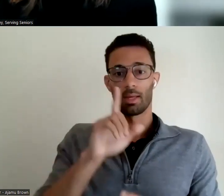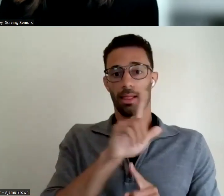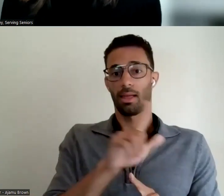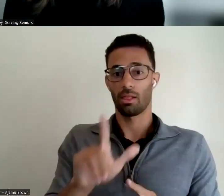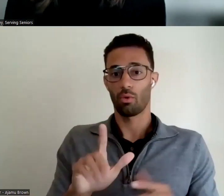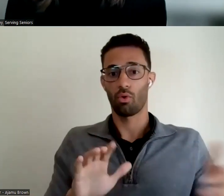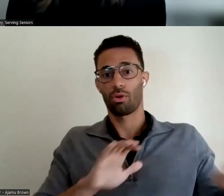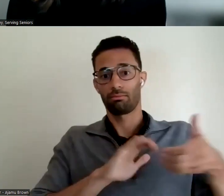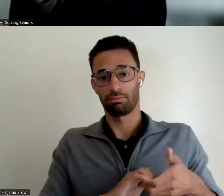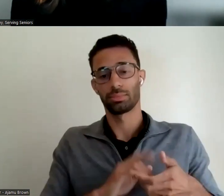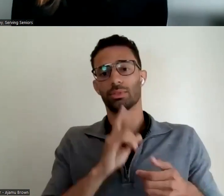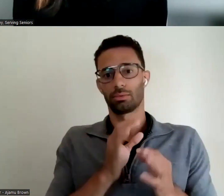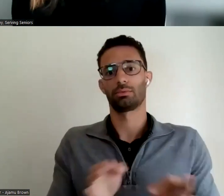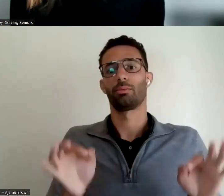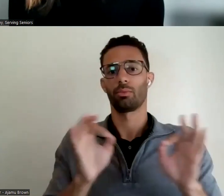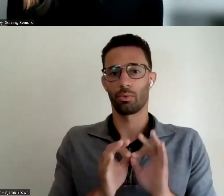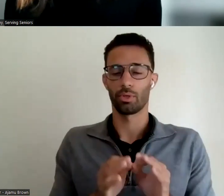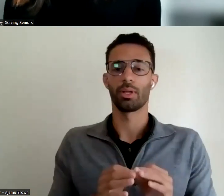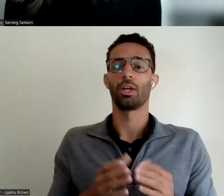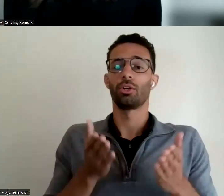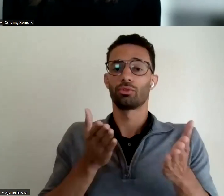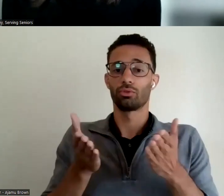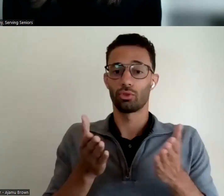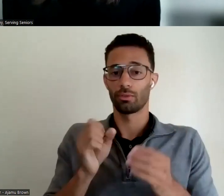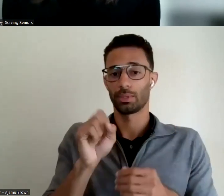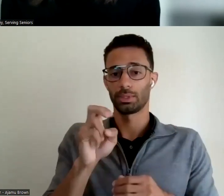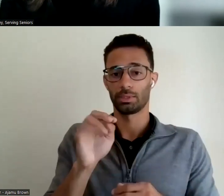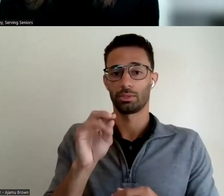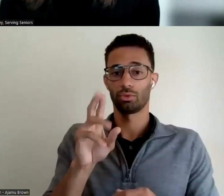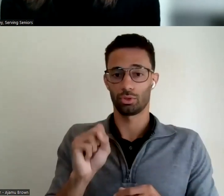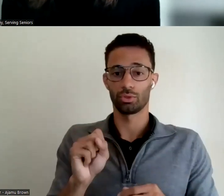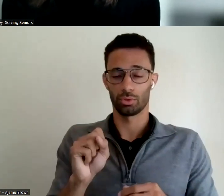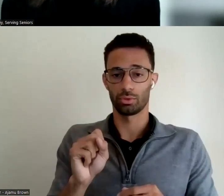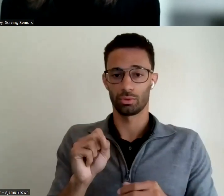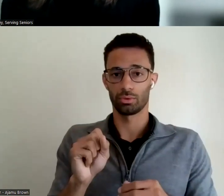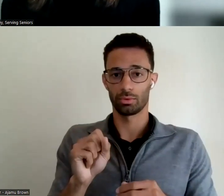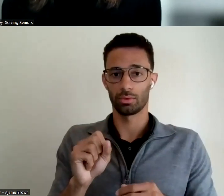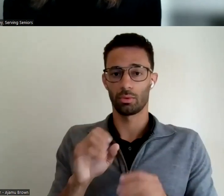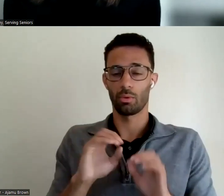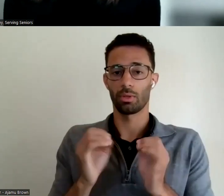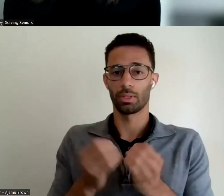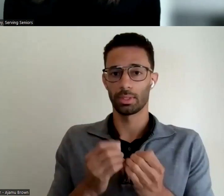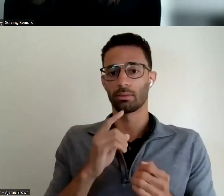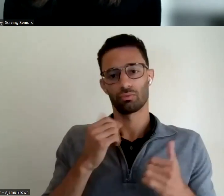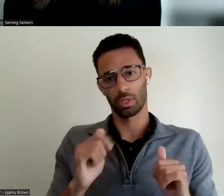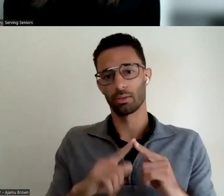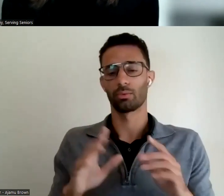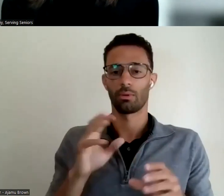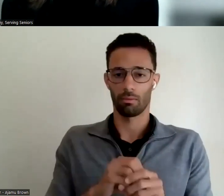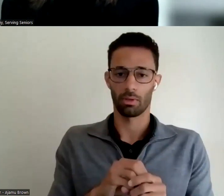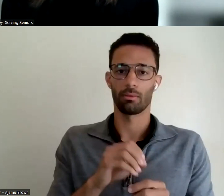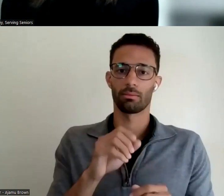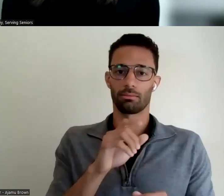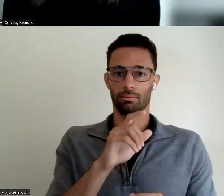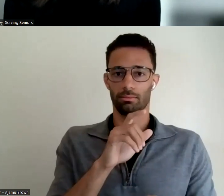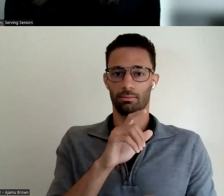Serving Seniors is getting more involved with. But we do also know that the San Diego Housing Commission has a whole